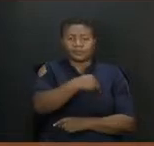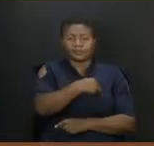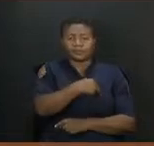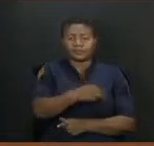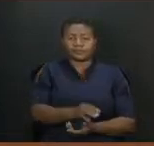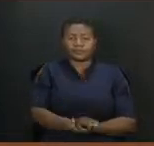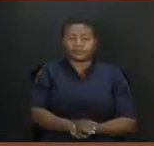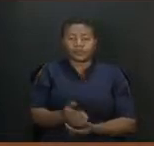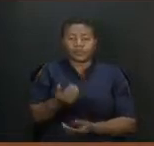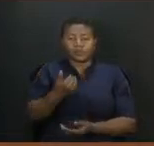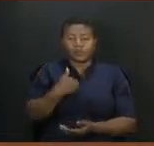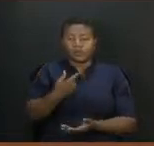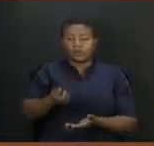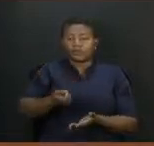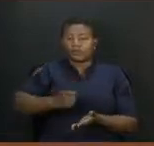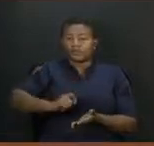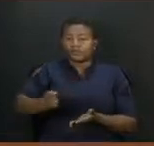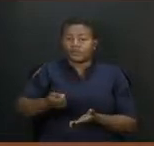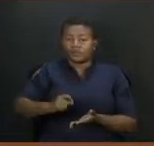have written